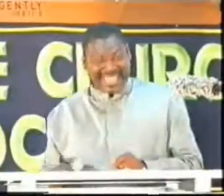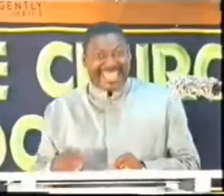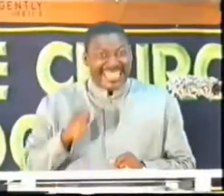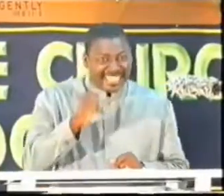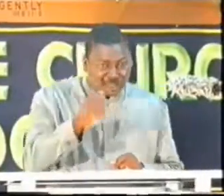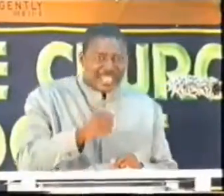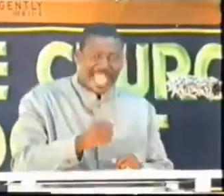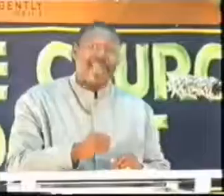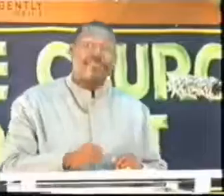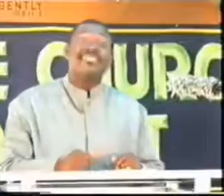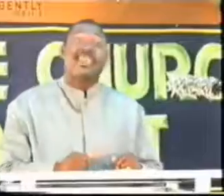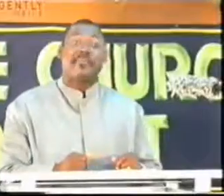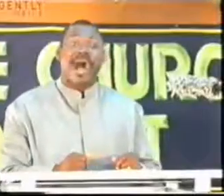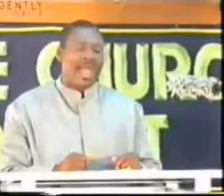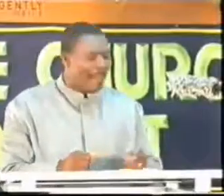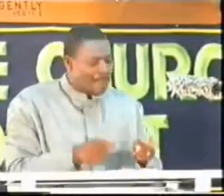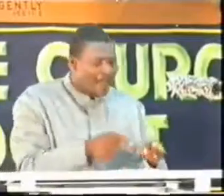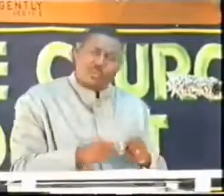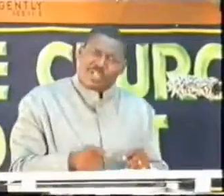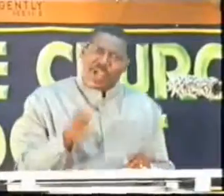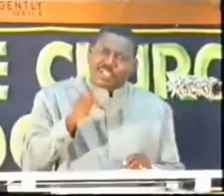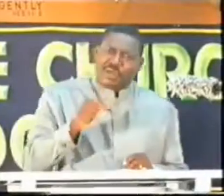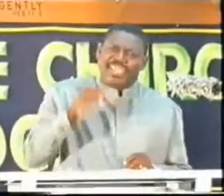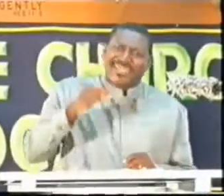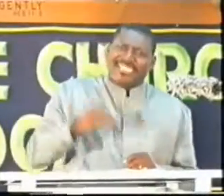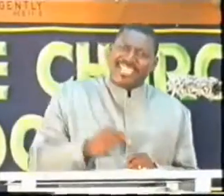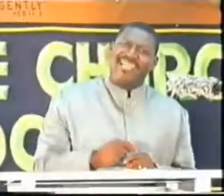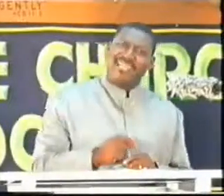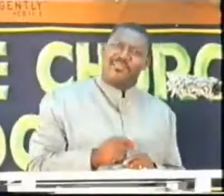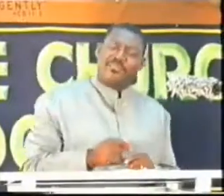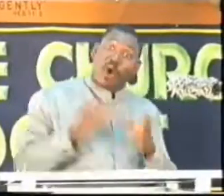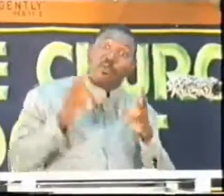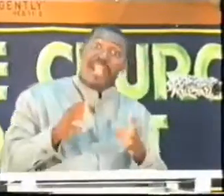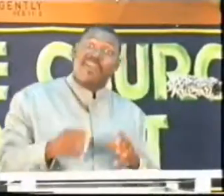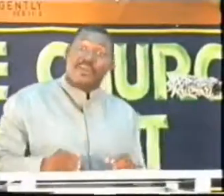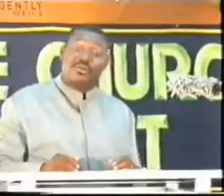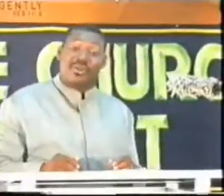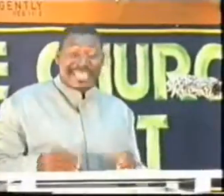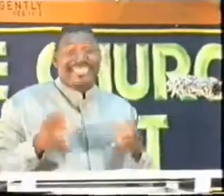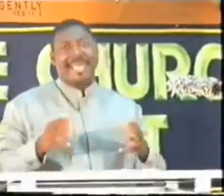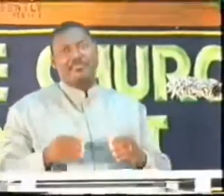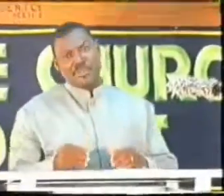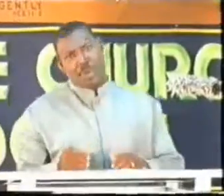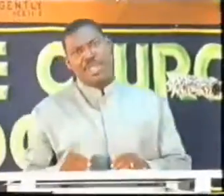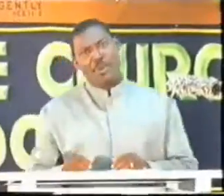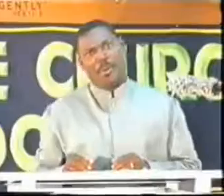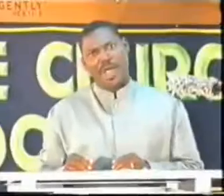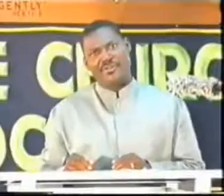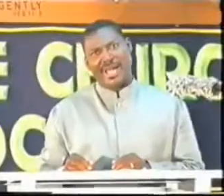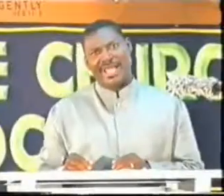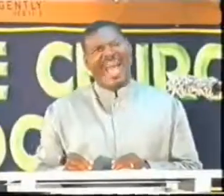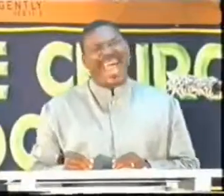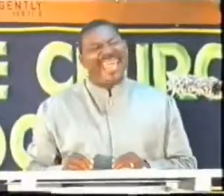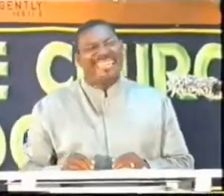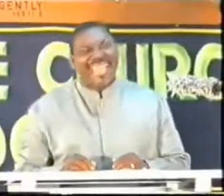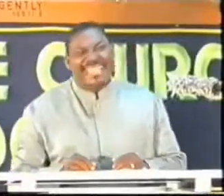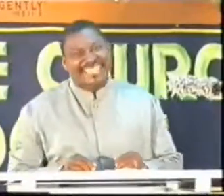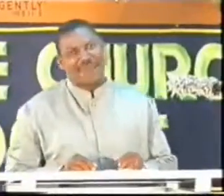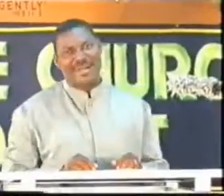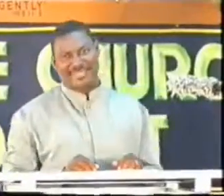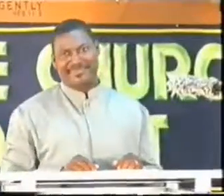me next week ɛyɛ ne pɛ ne sɛ yɛba a mene wobɛtoa so akyerɛ wo in christianity ɔkwan a yɛfa so yɛde sika yɛ onyankopɔn adwuma a